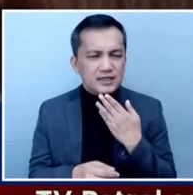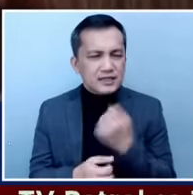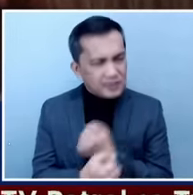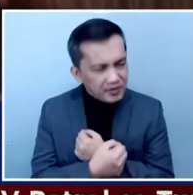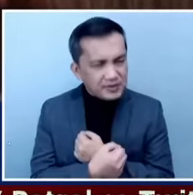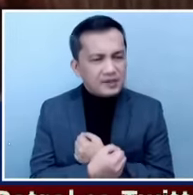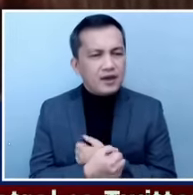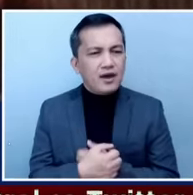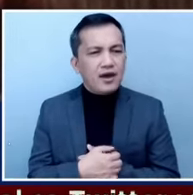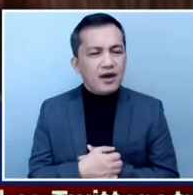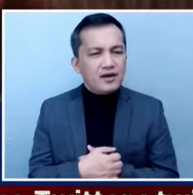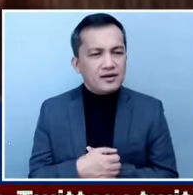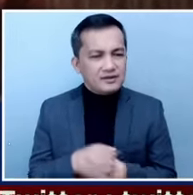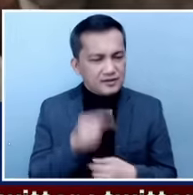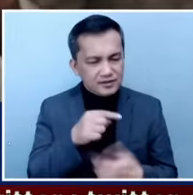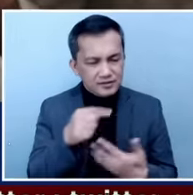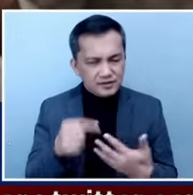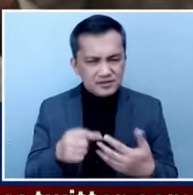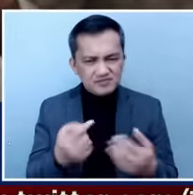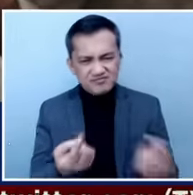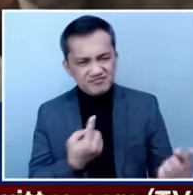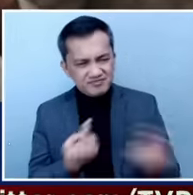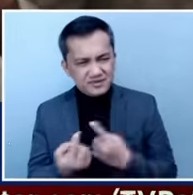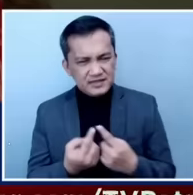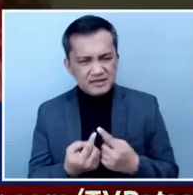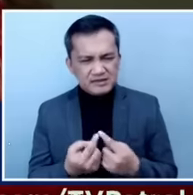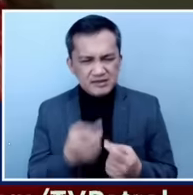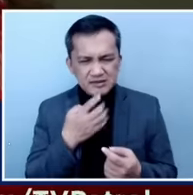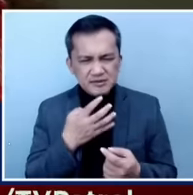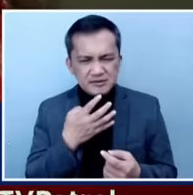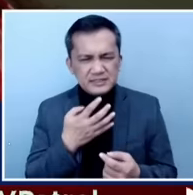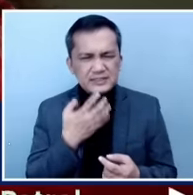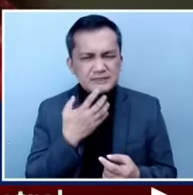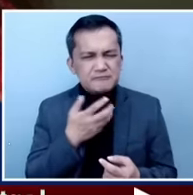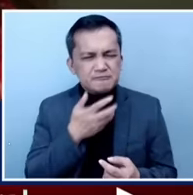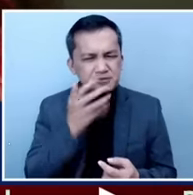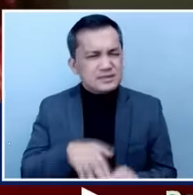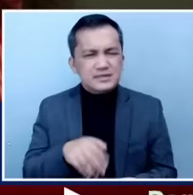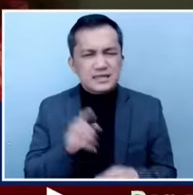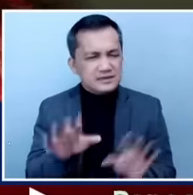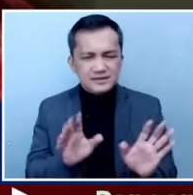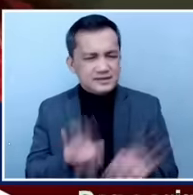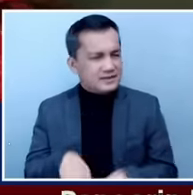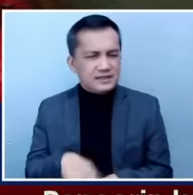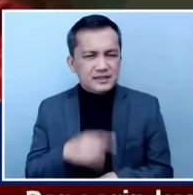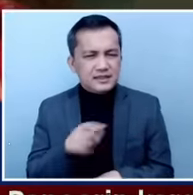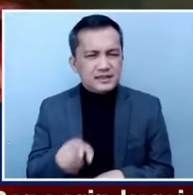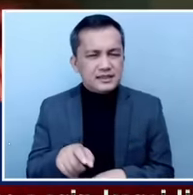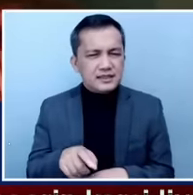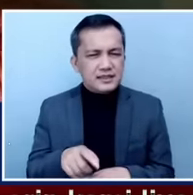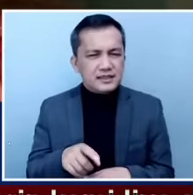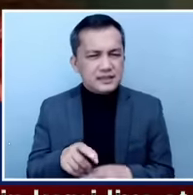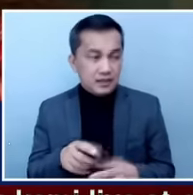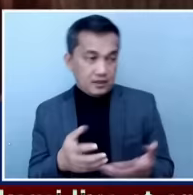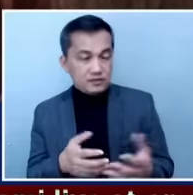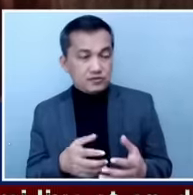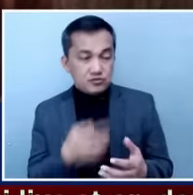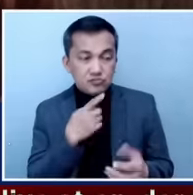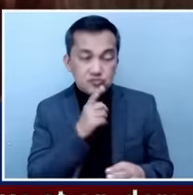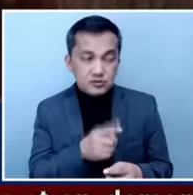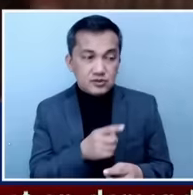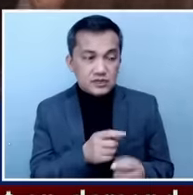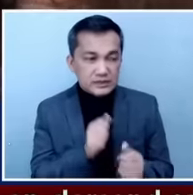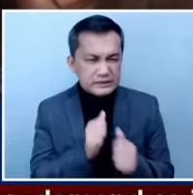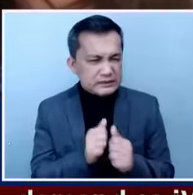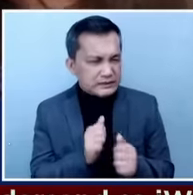And everyone was coming in, was kind of playing it very mean, no matter what notes I gave them. So truthfully, I asked her myself, I was